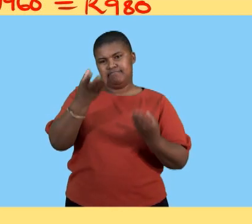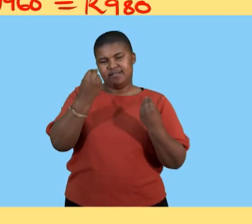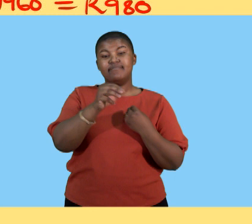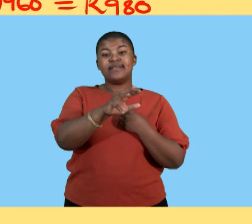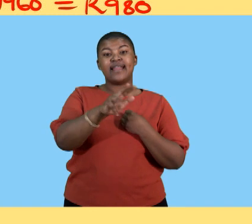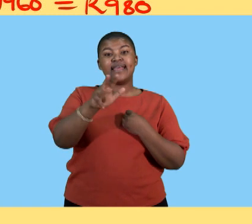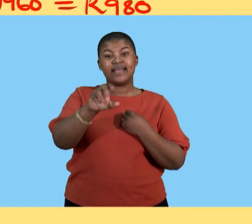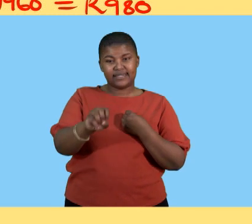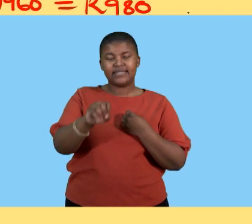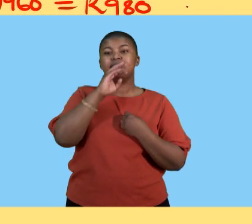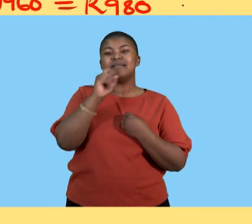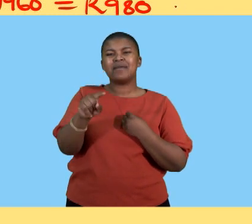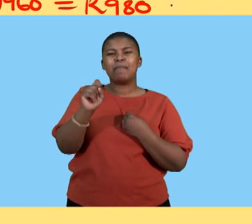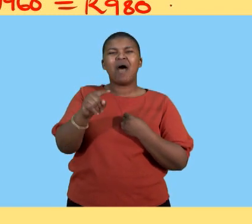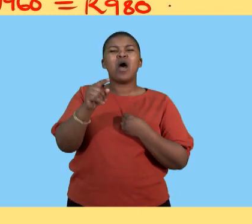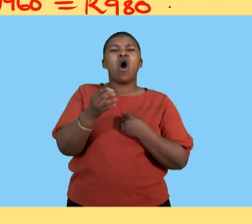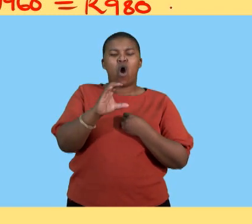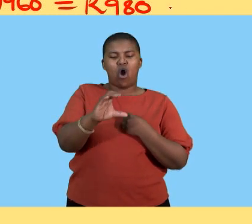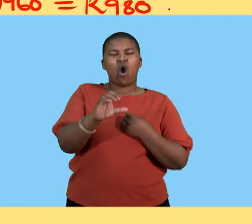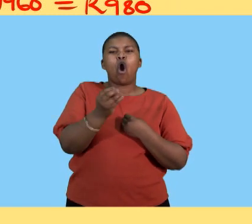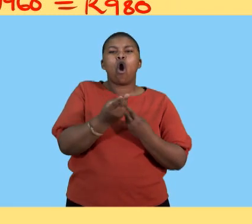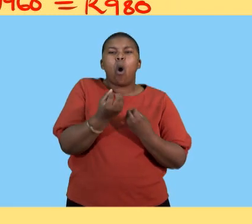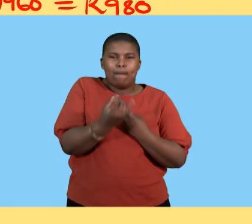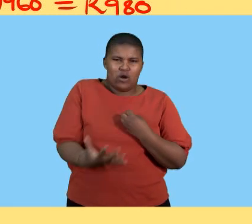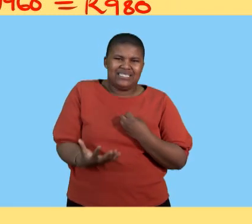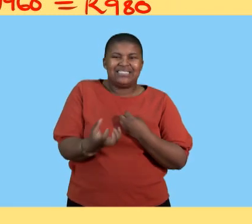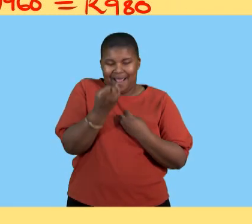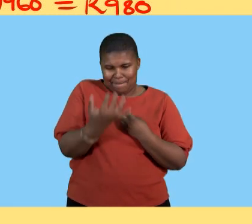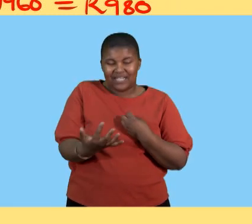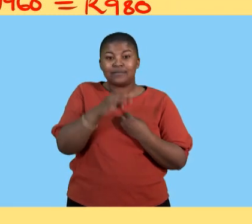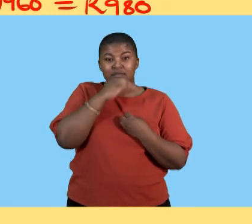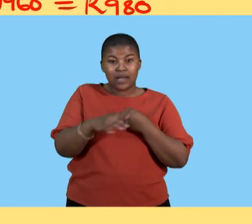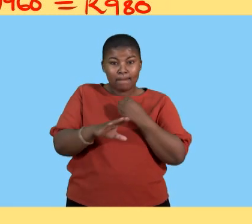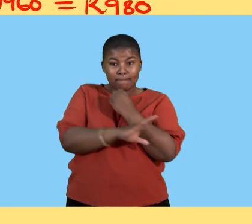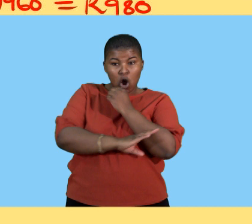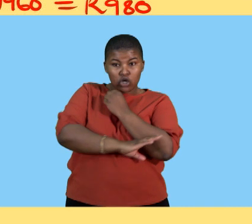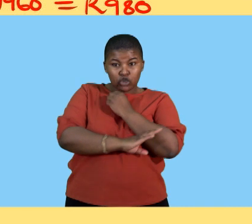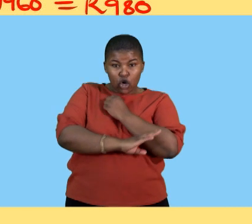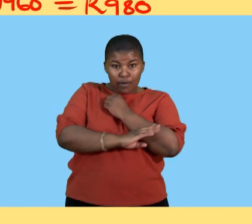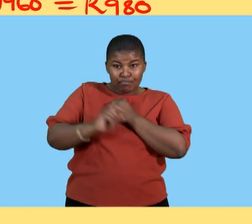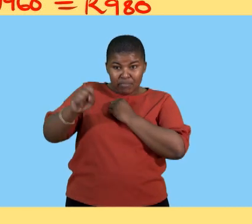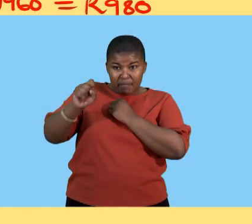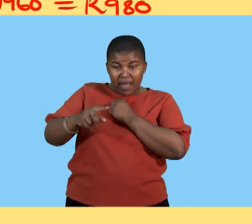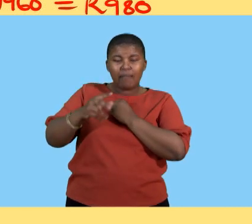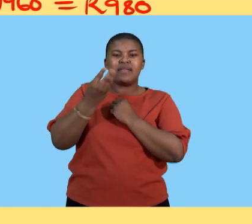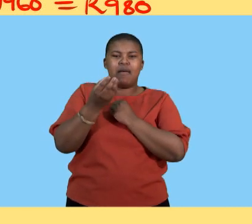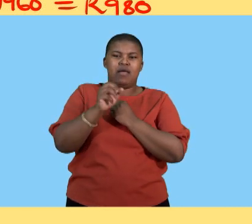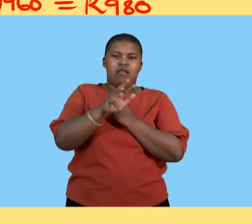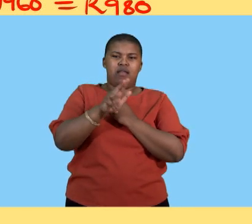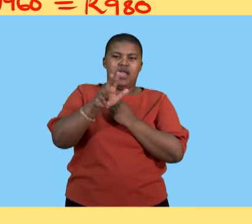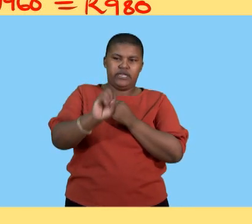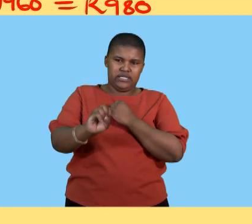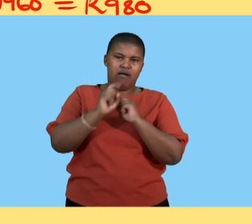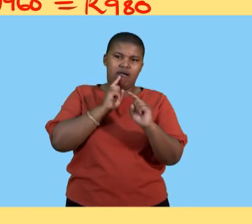980. 980 now becomes the cost. So at the bottom here, it will be